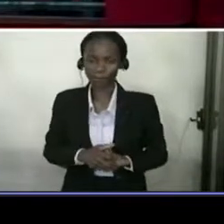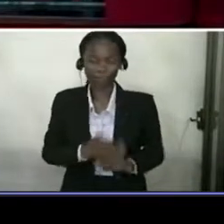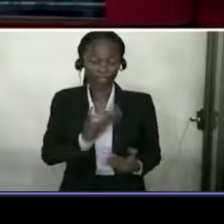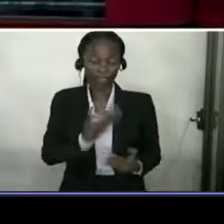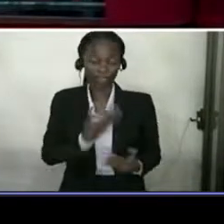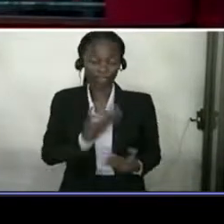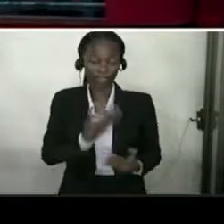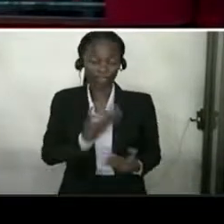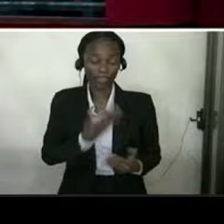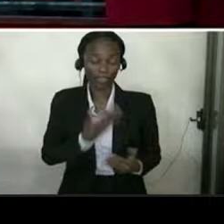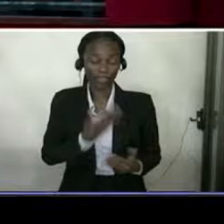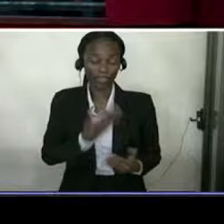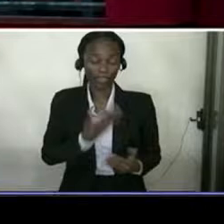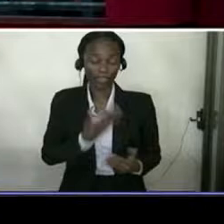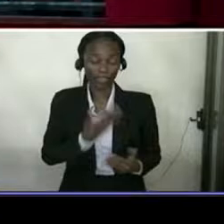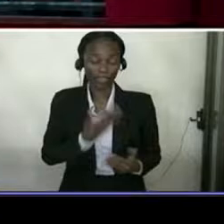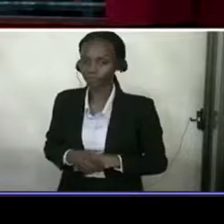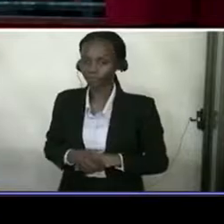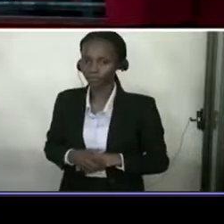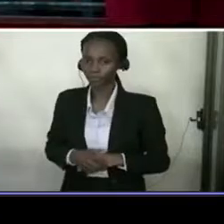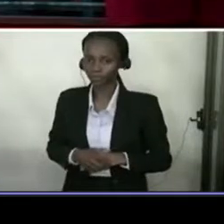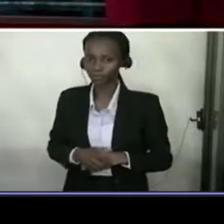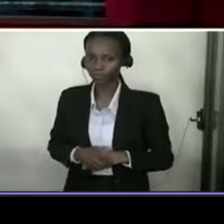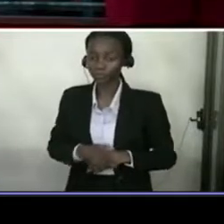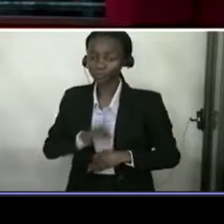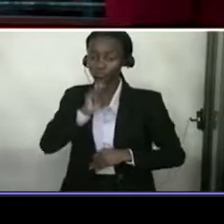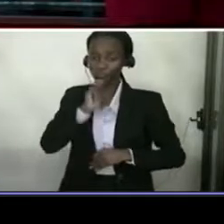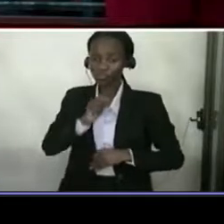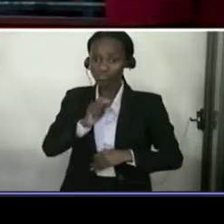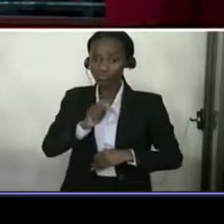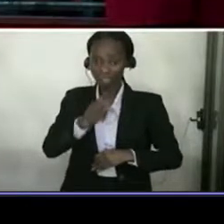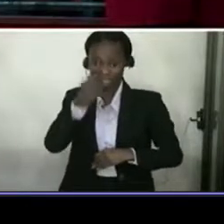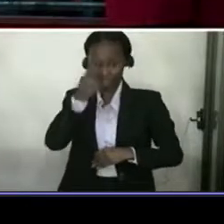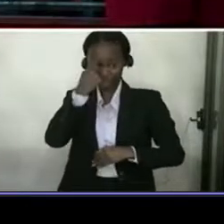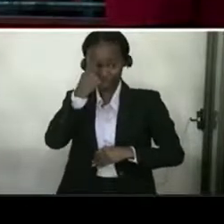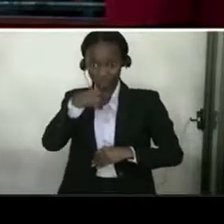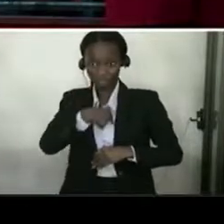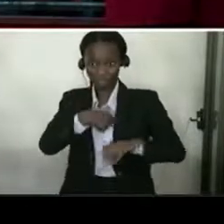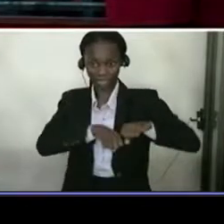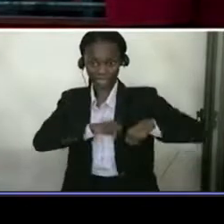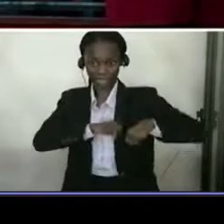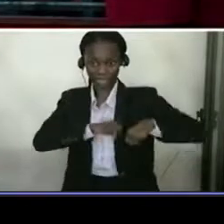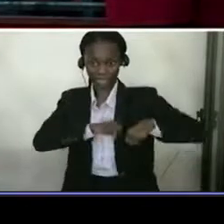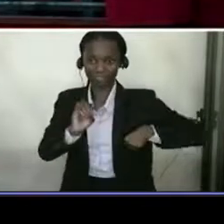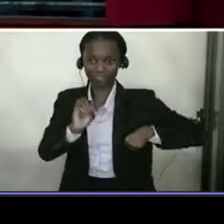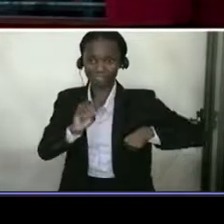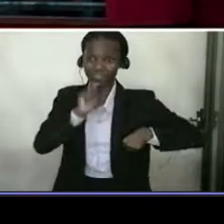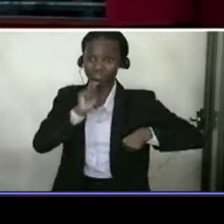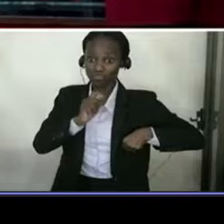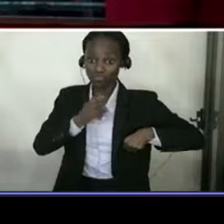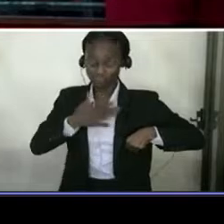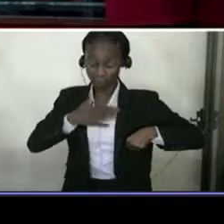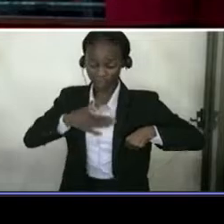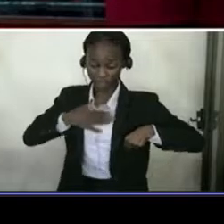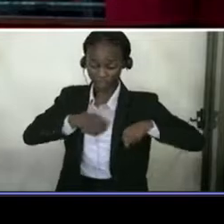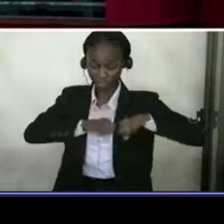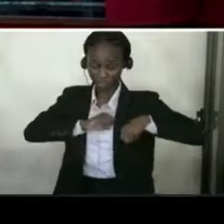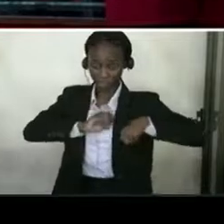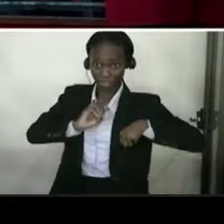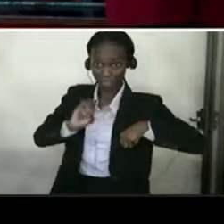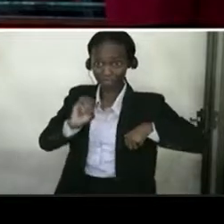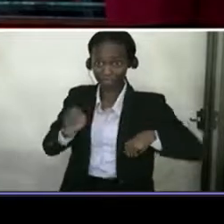Speaker. I know it hurts. I know it hurts. I feel the hurt that you